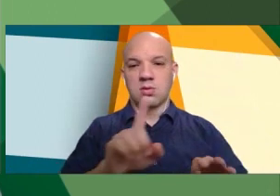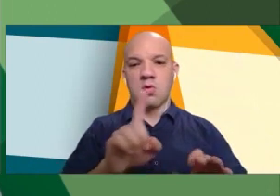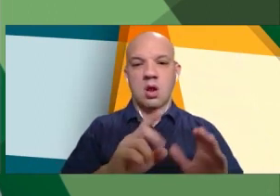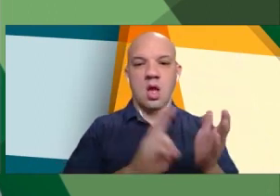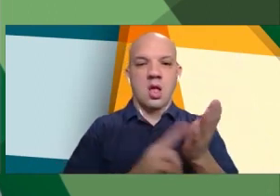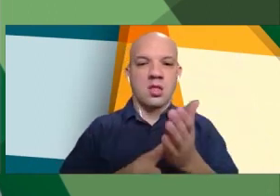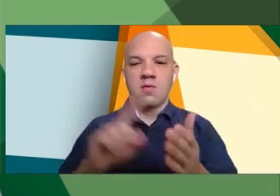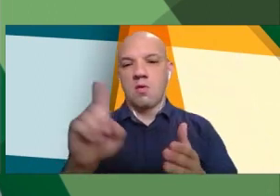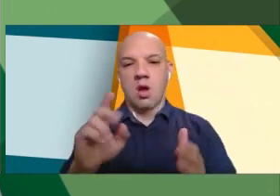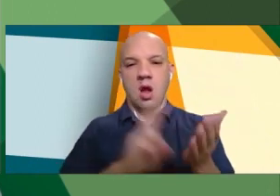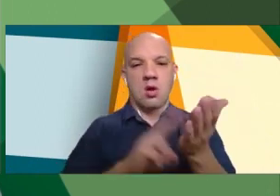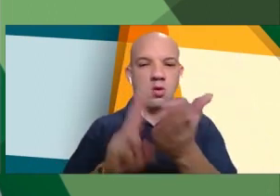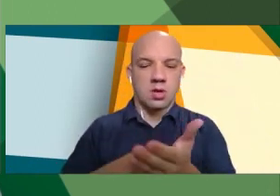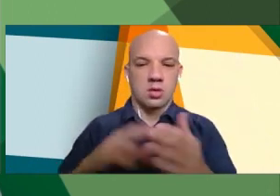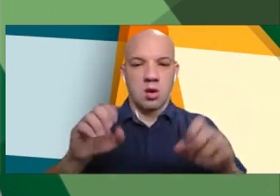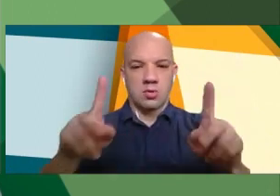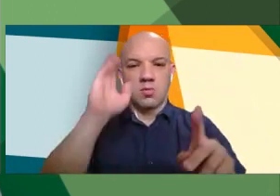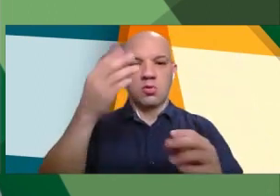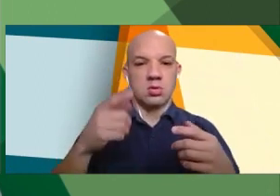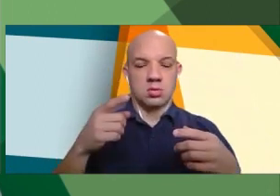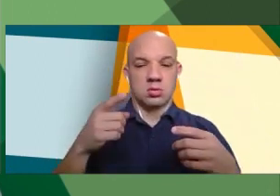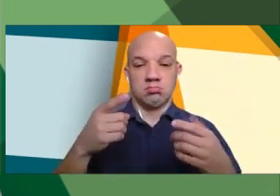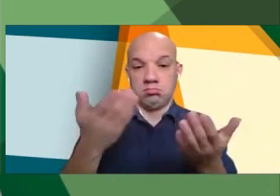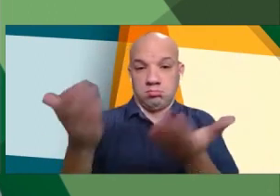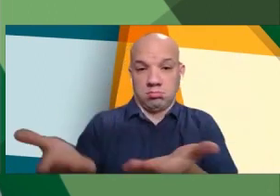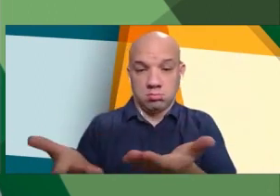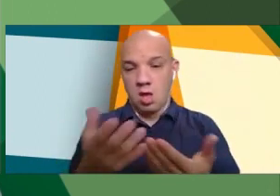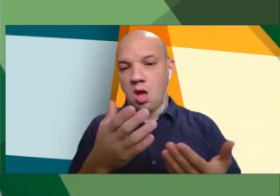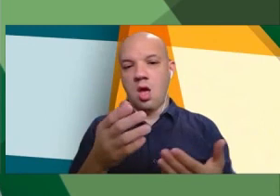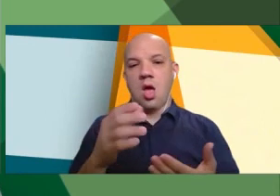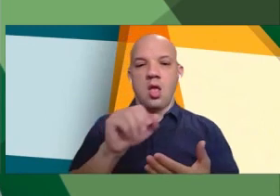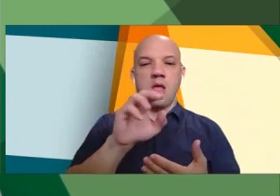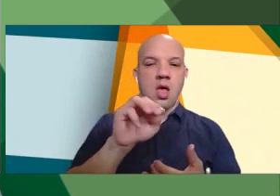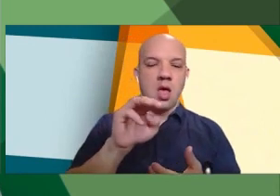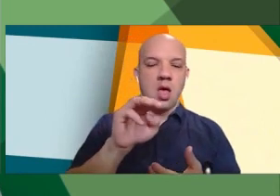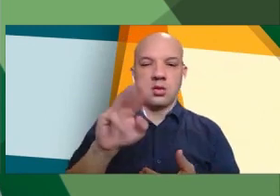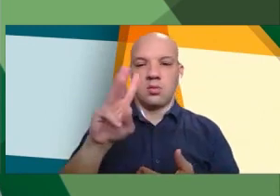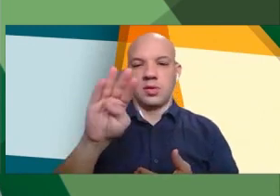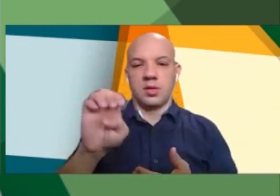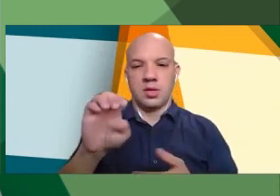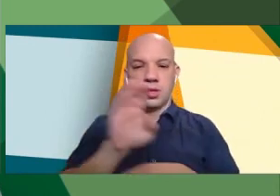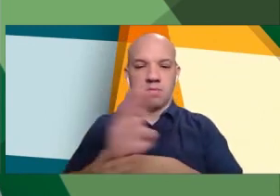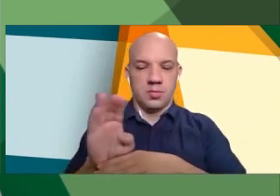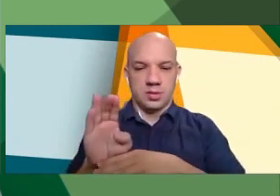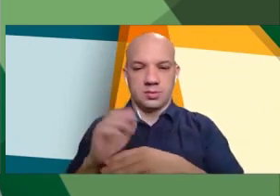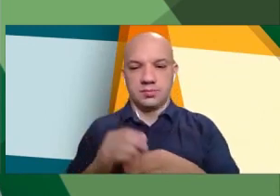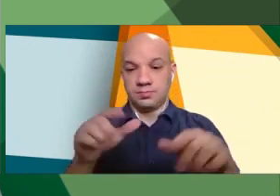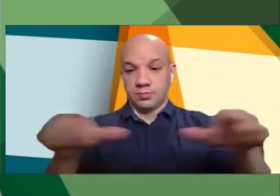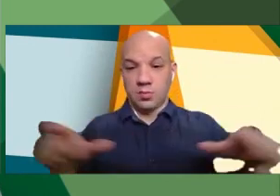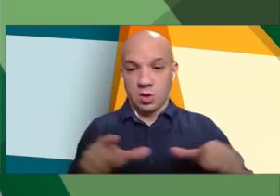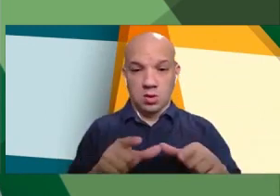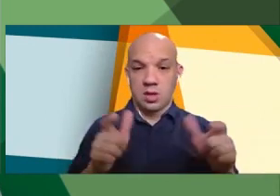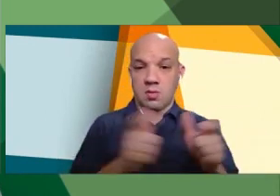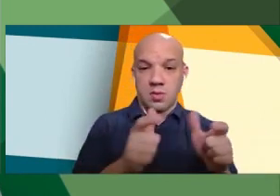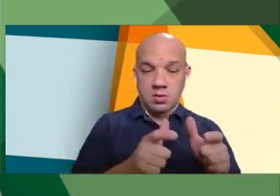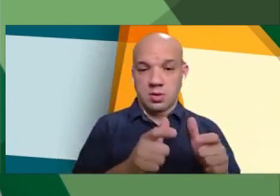will exist for MWBE businesses. Locating minority business enterprises. That's